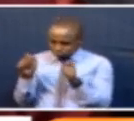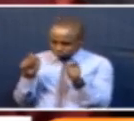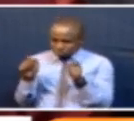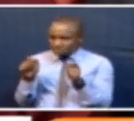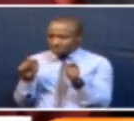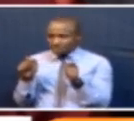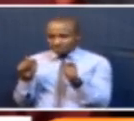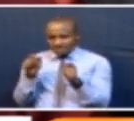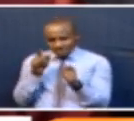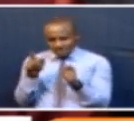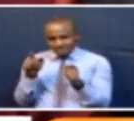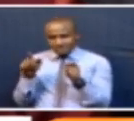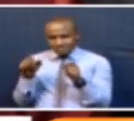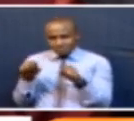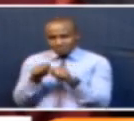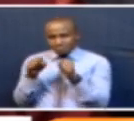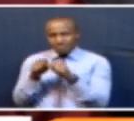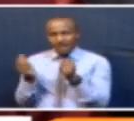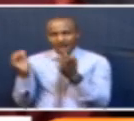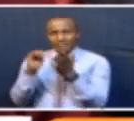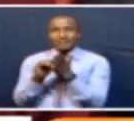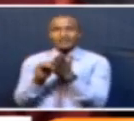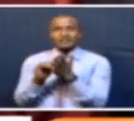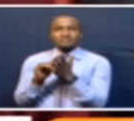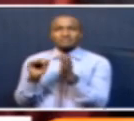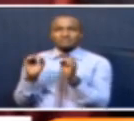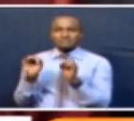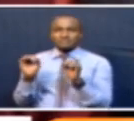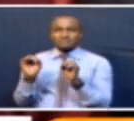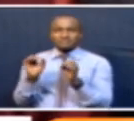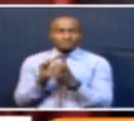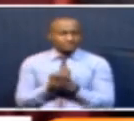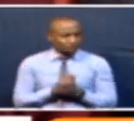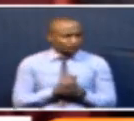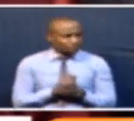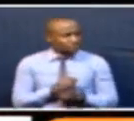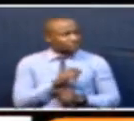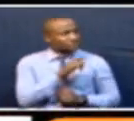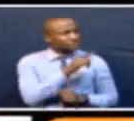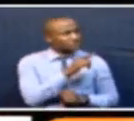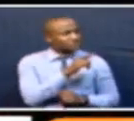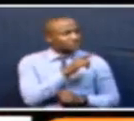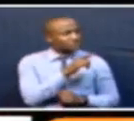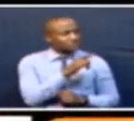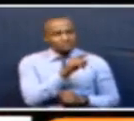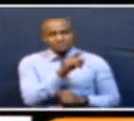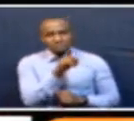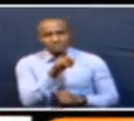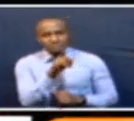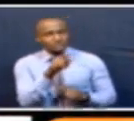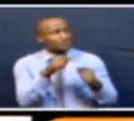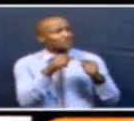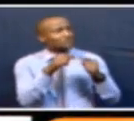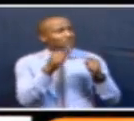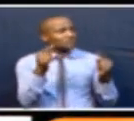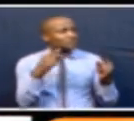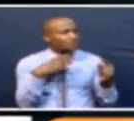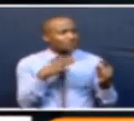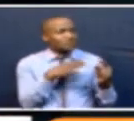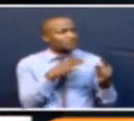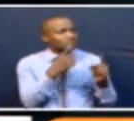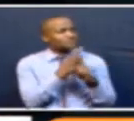of disaster does not happen in the future. How does that differ with what the Defense Committee has already done?